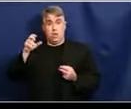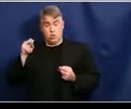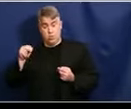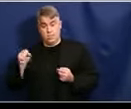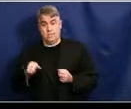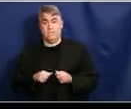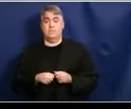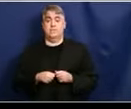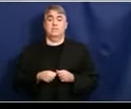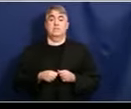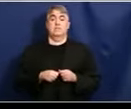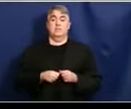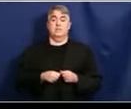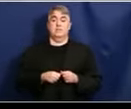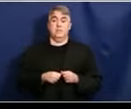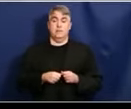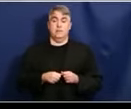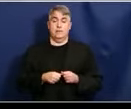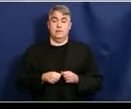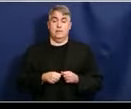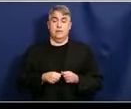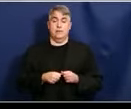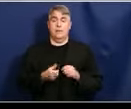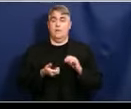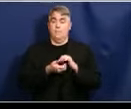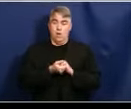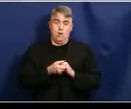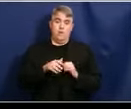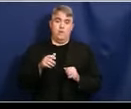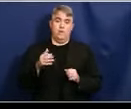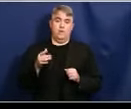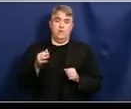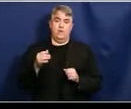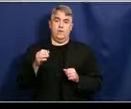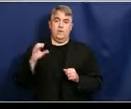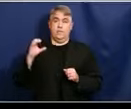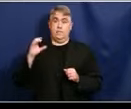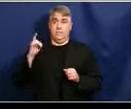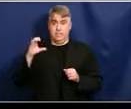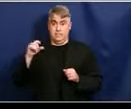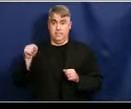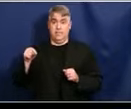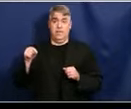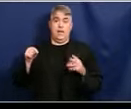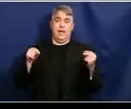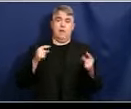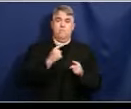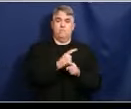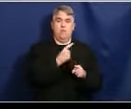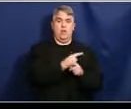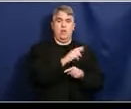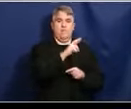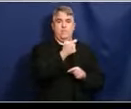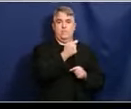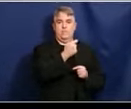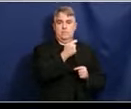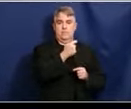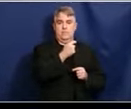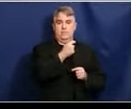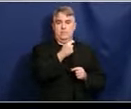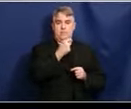Then you have the partnership between CDC and commercial pharmacies that started on February